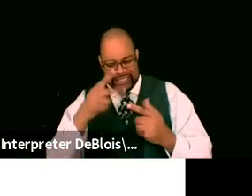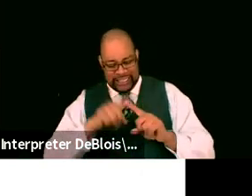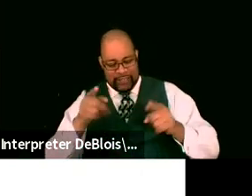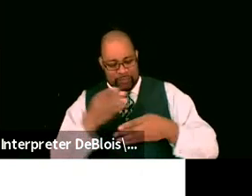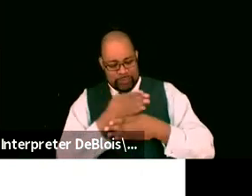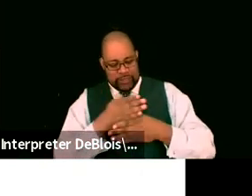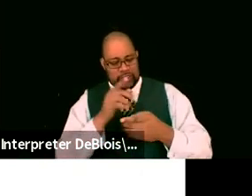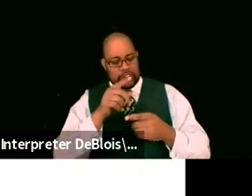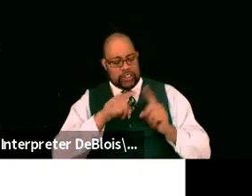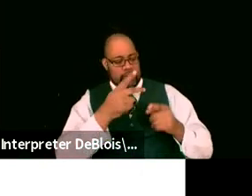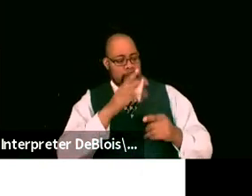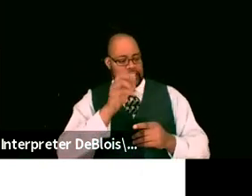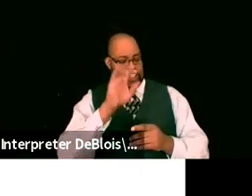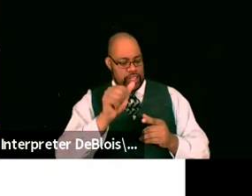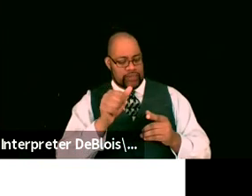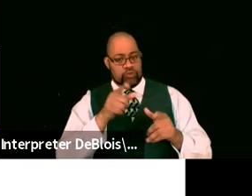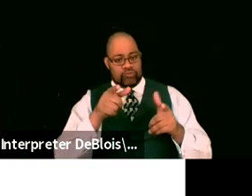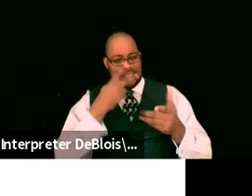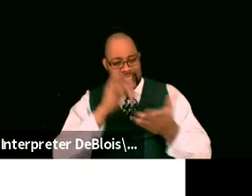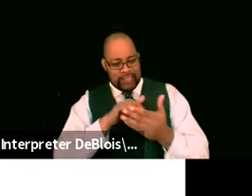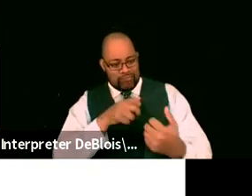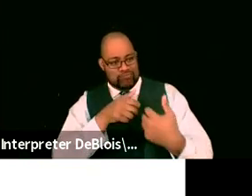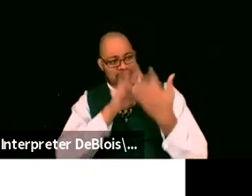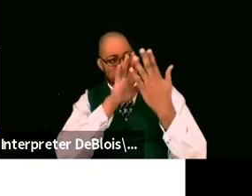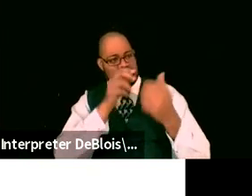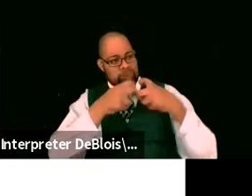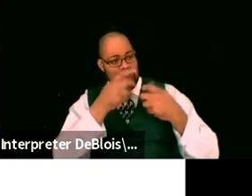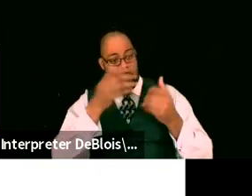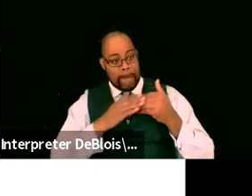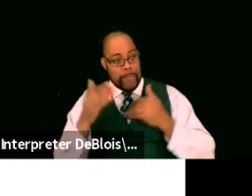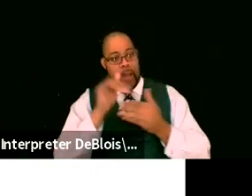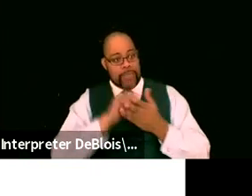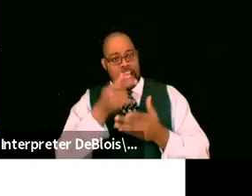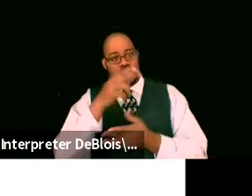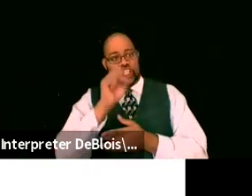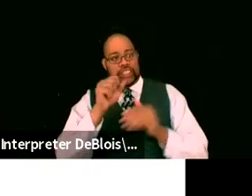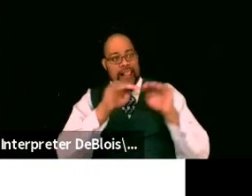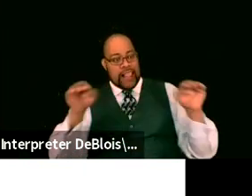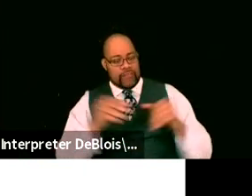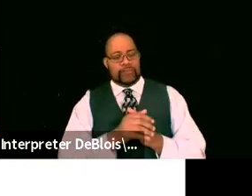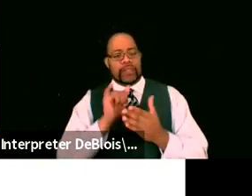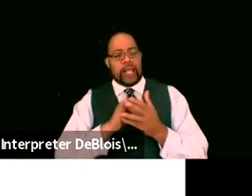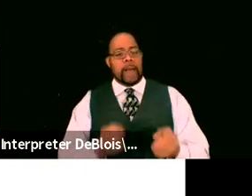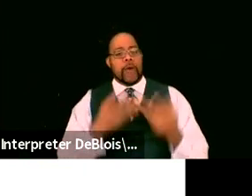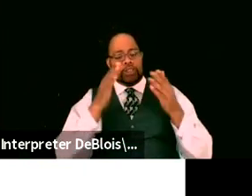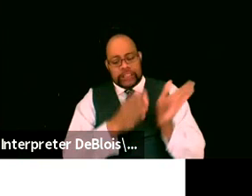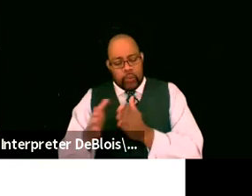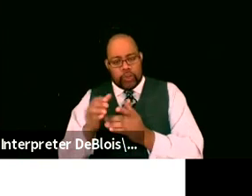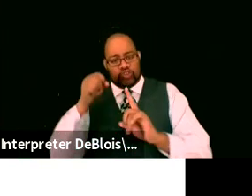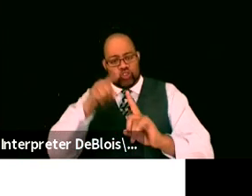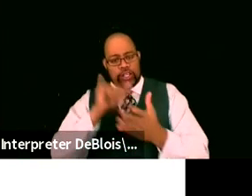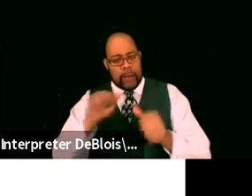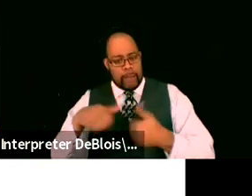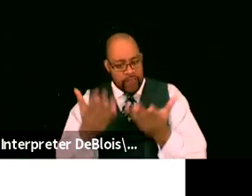species of bacteria, you quickly run into problems if you want to get beyond the genus level. And this is where multi-locus sequence typing was